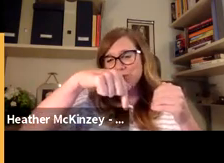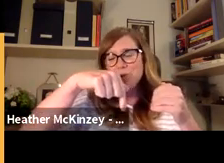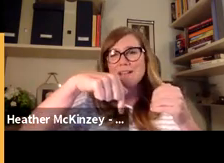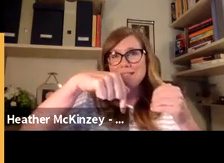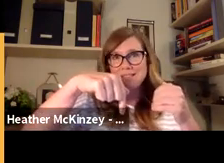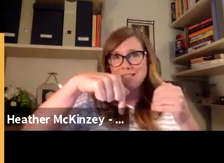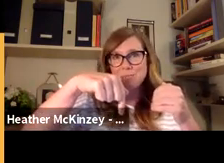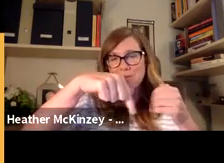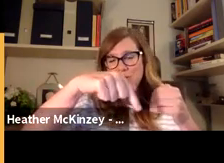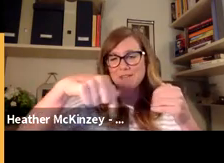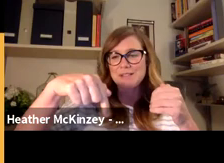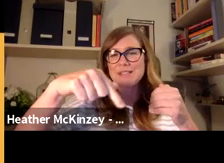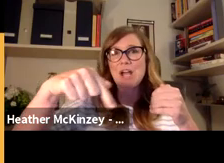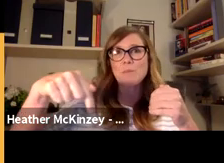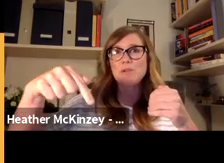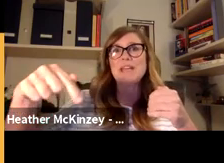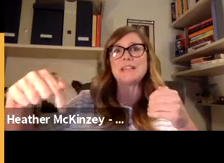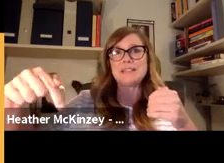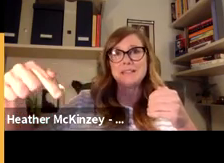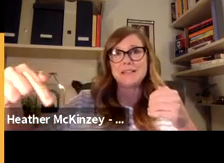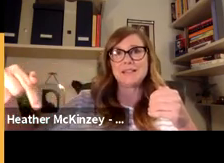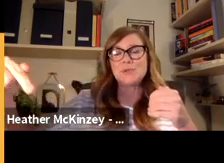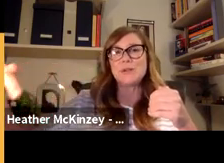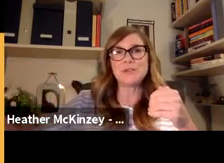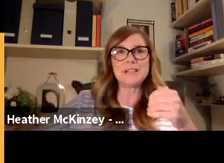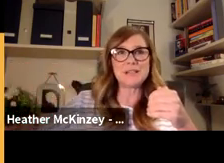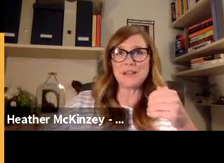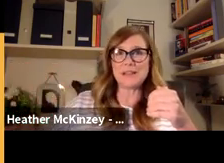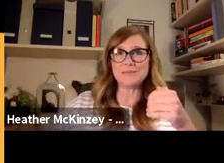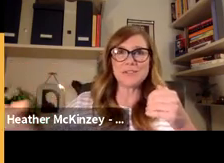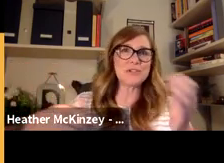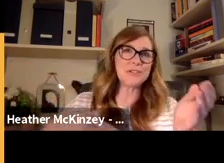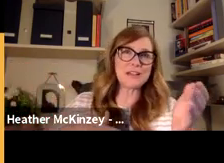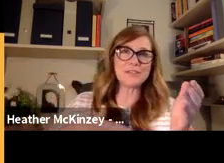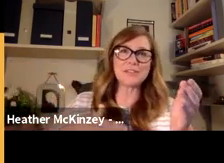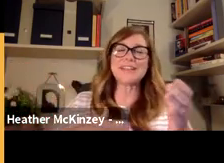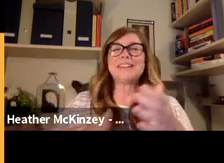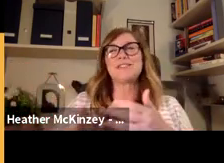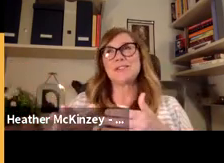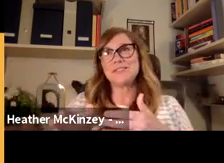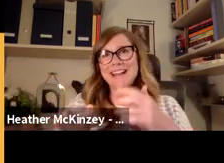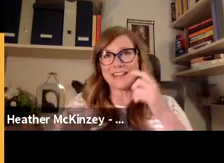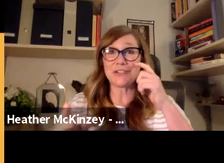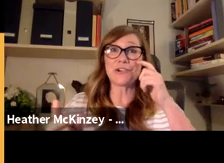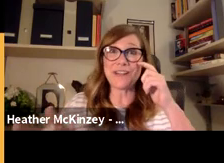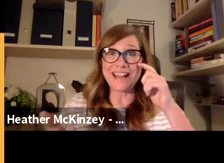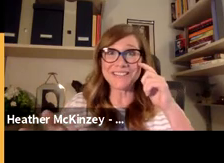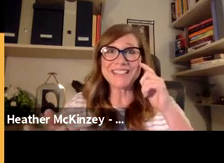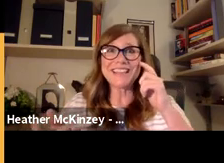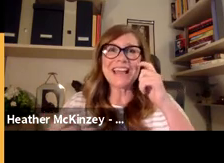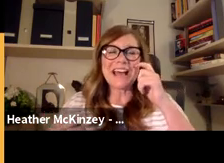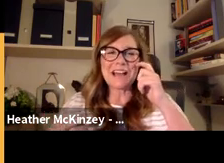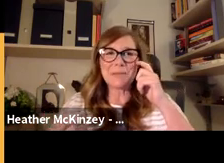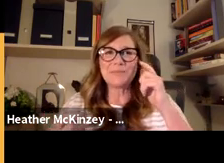those processes, brain processes, help you get to where you need to be, to turn left, to turn right, to turn